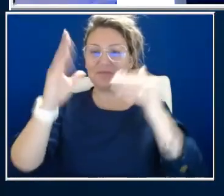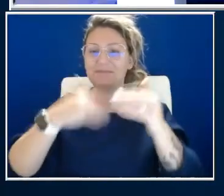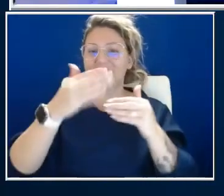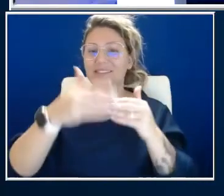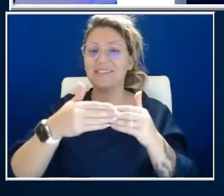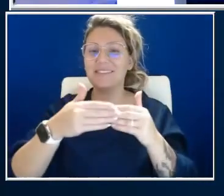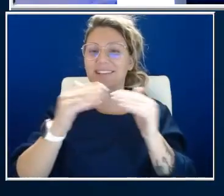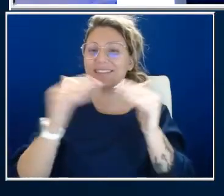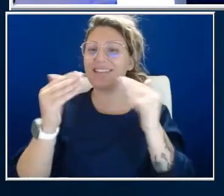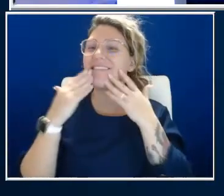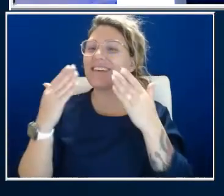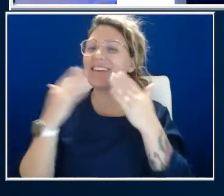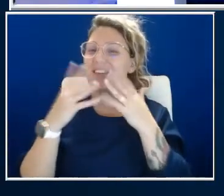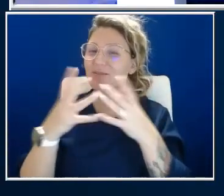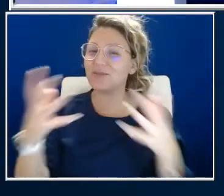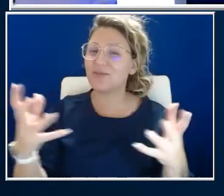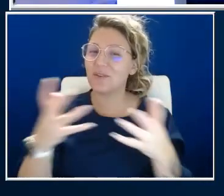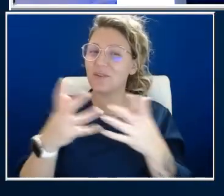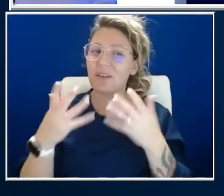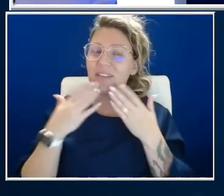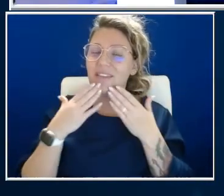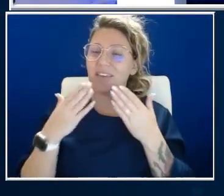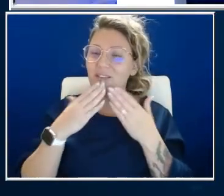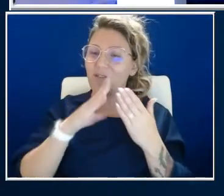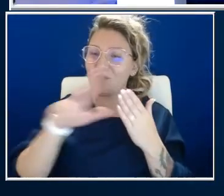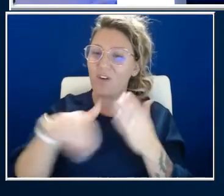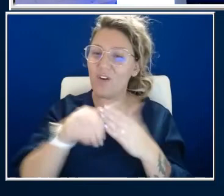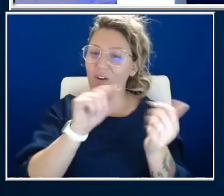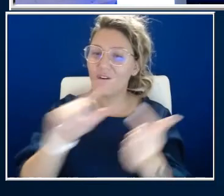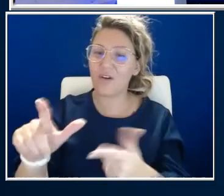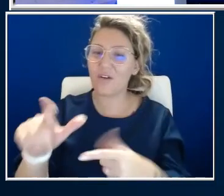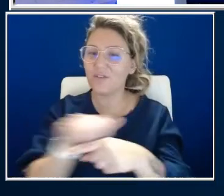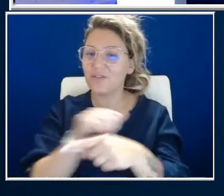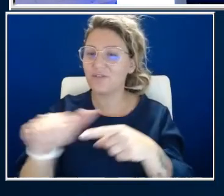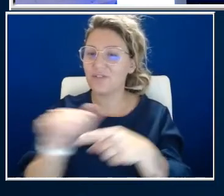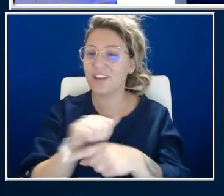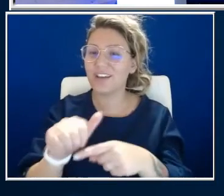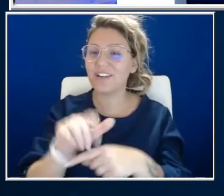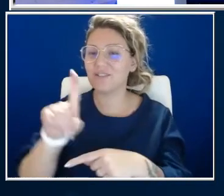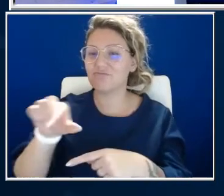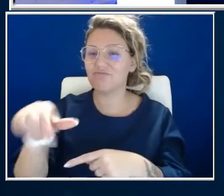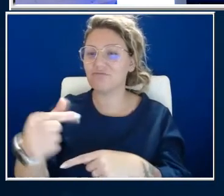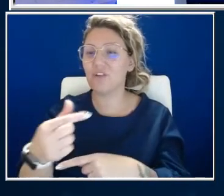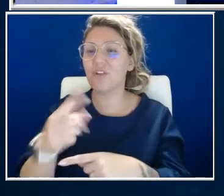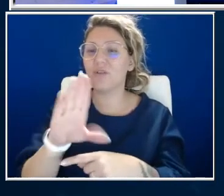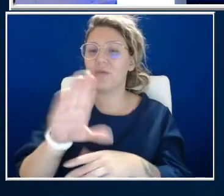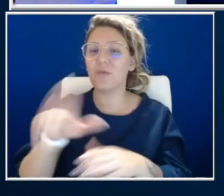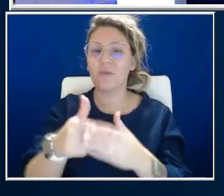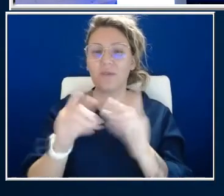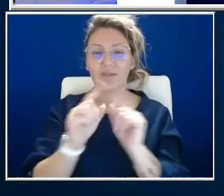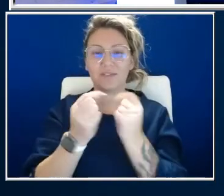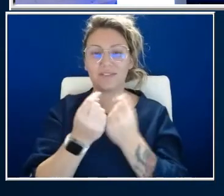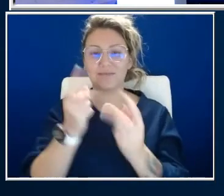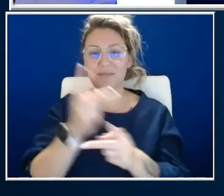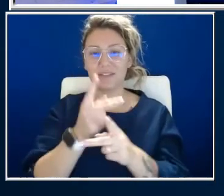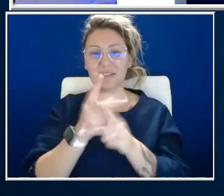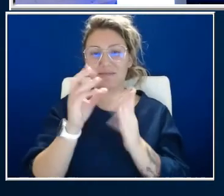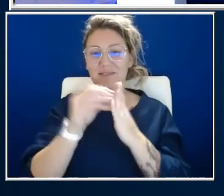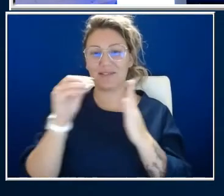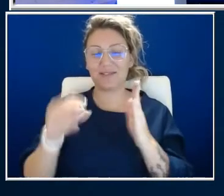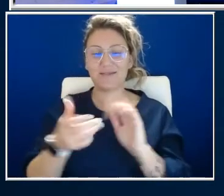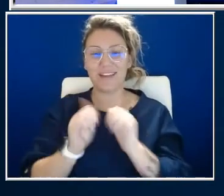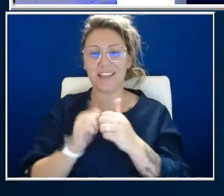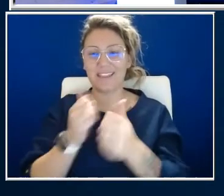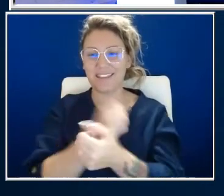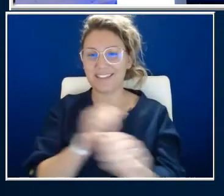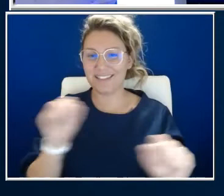so much. And thank you to all the trainers and Doug and your whole team who helps keep our student athletes safe and